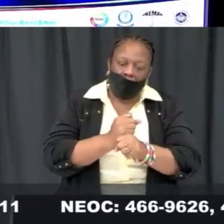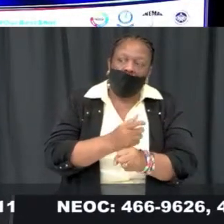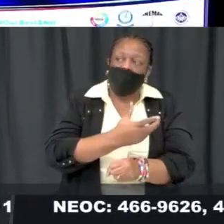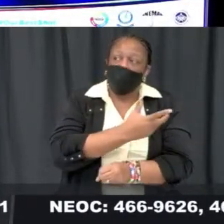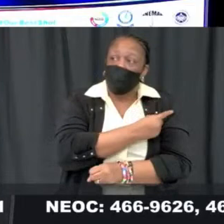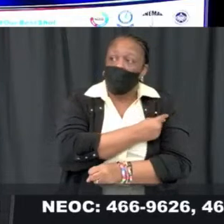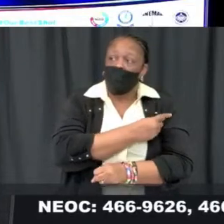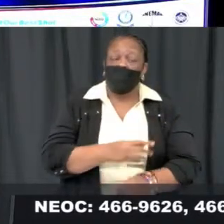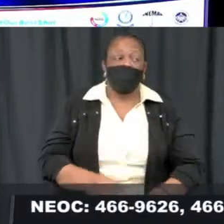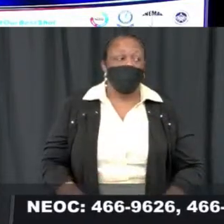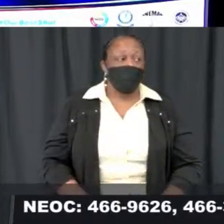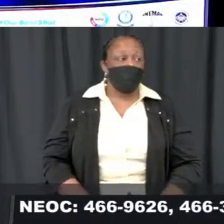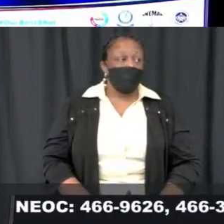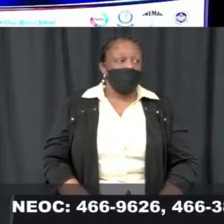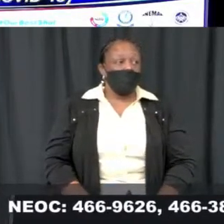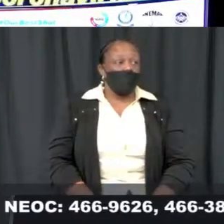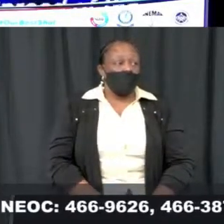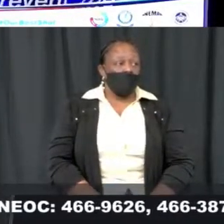What's the...